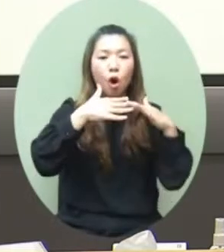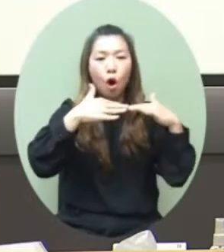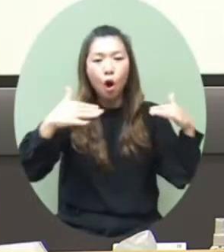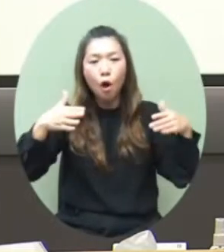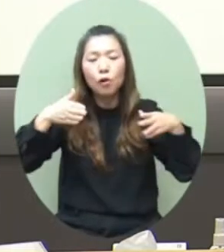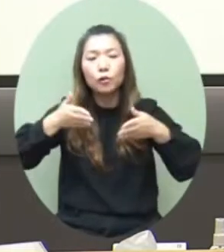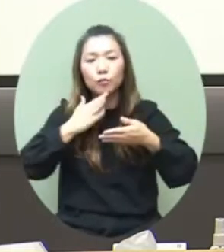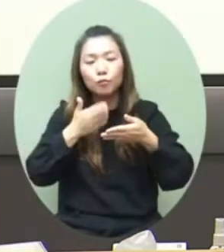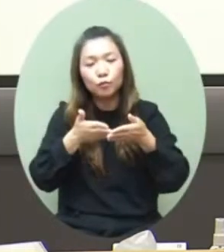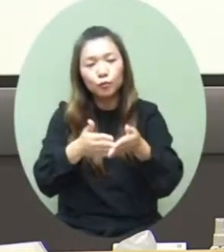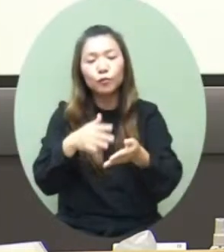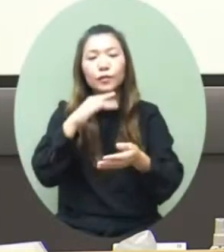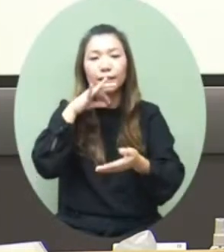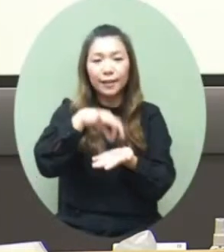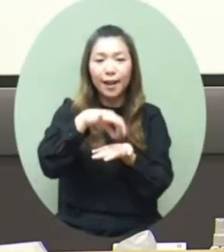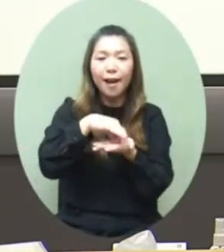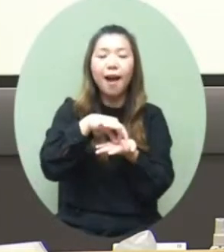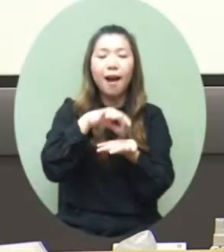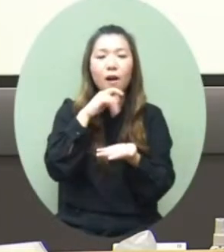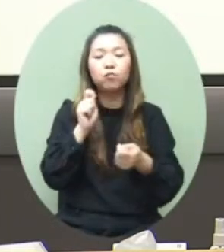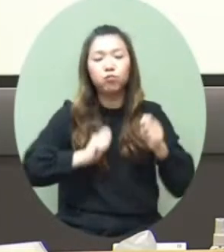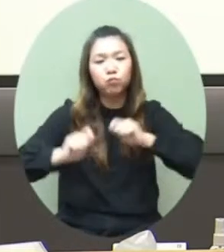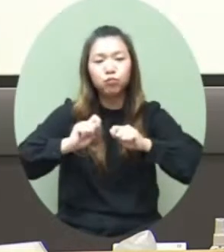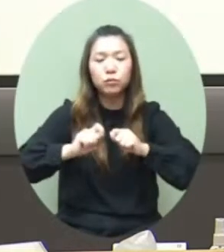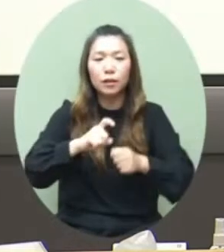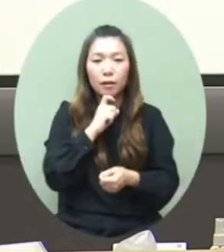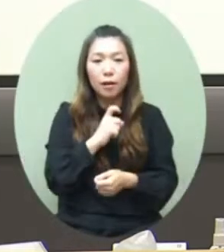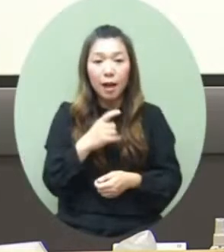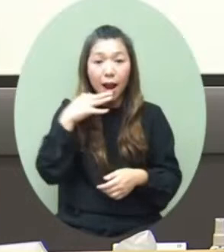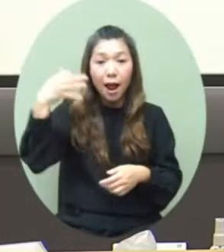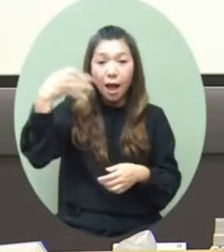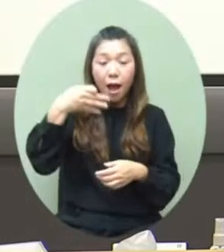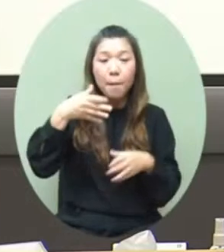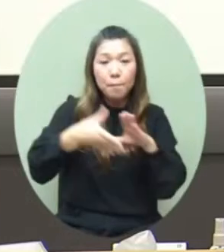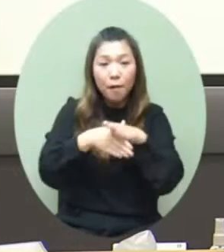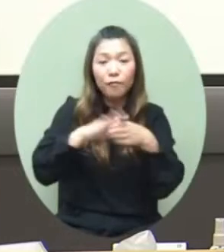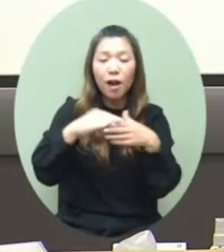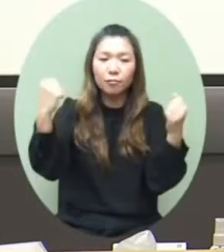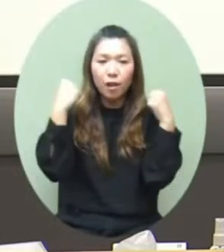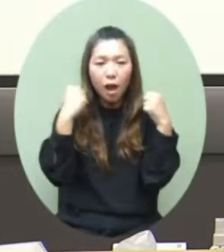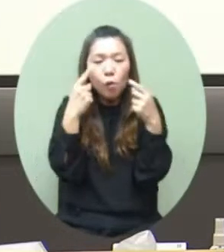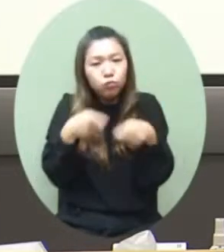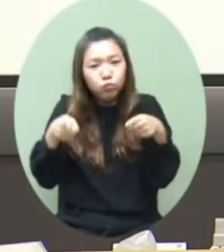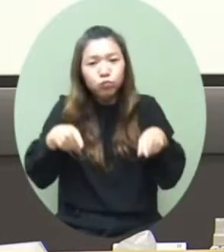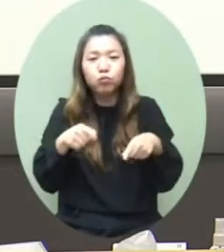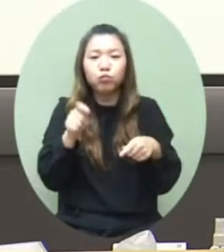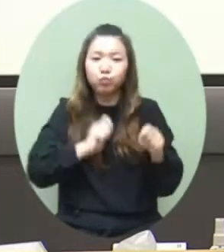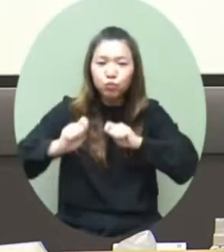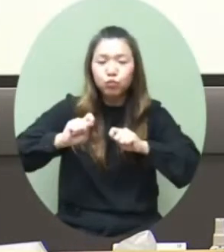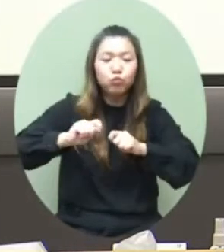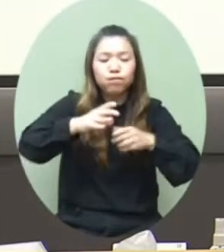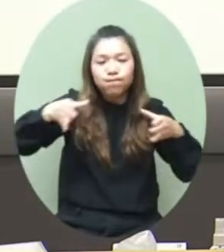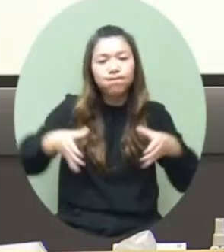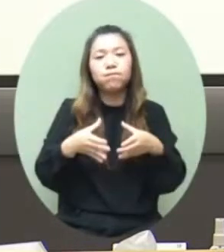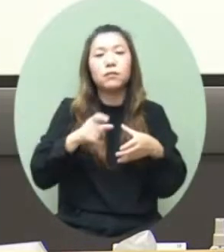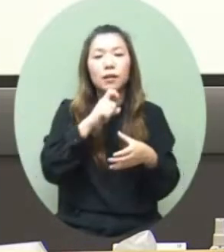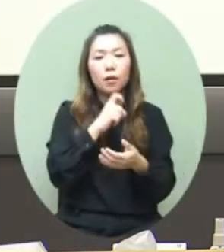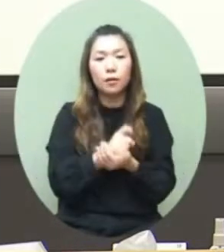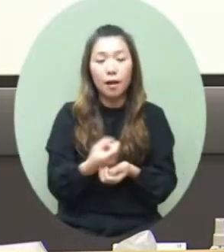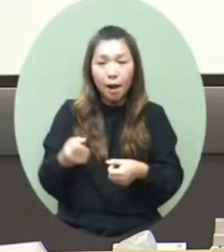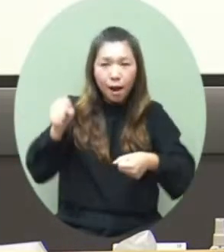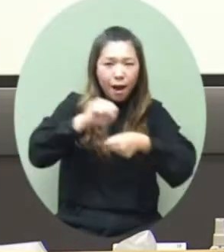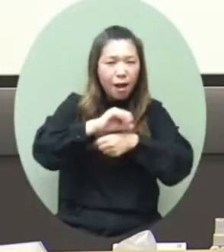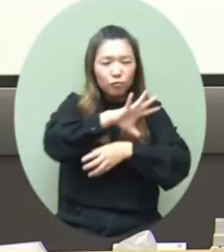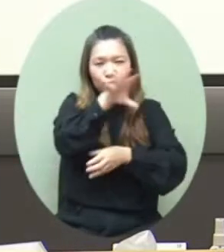We also have a large-scale Sealand Carnival with Victoria as the grand stage. We also have